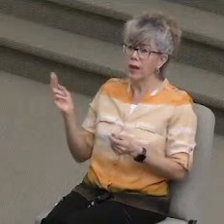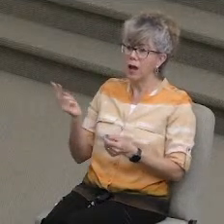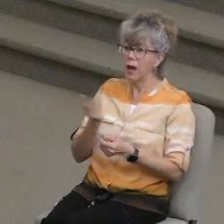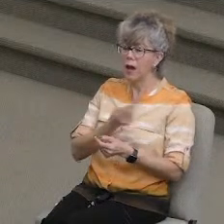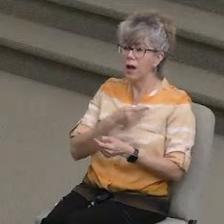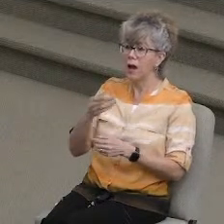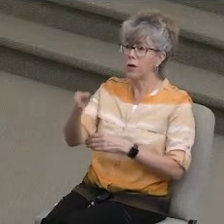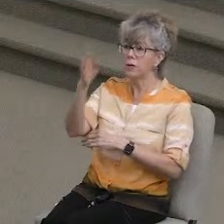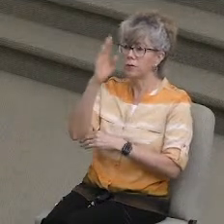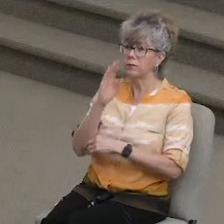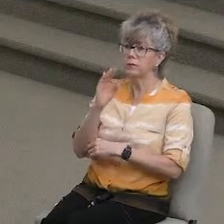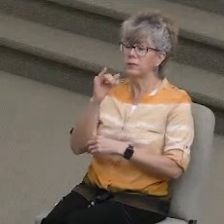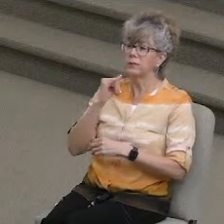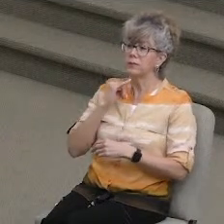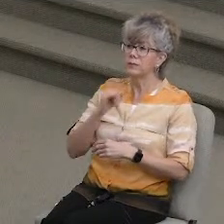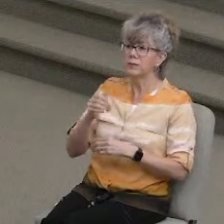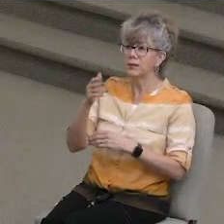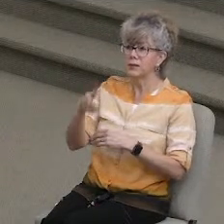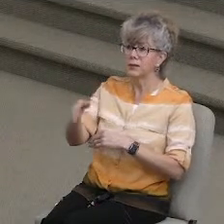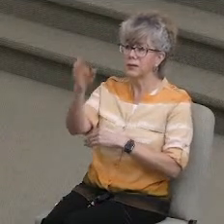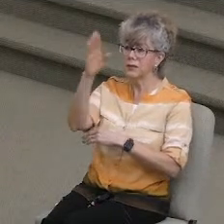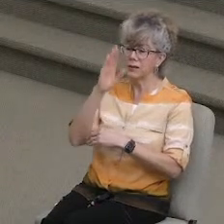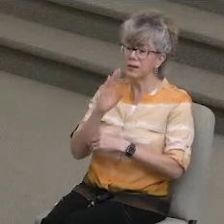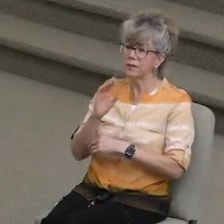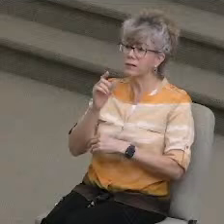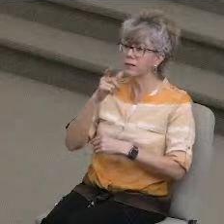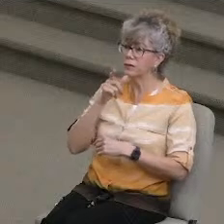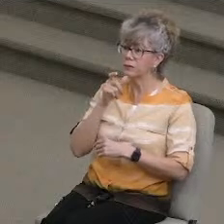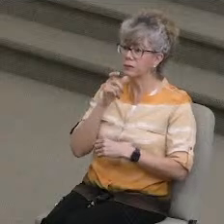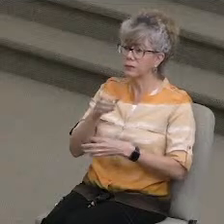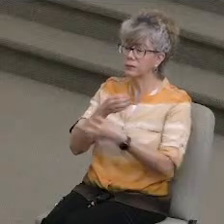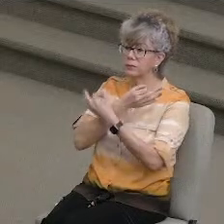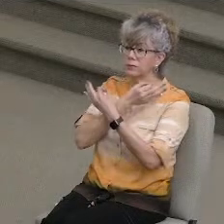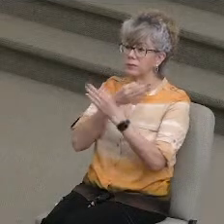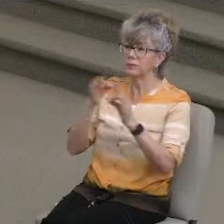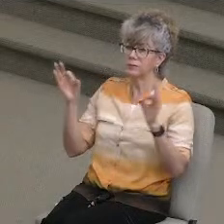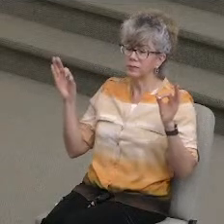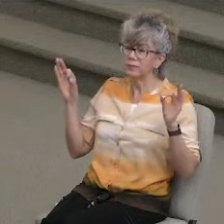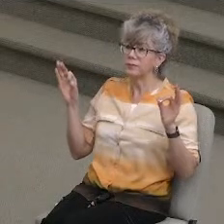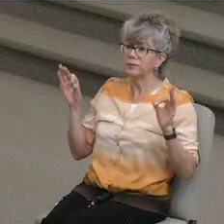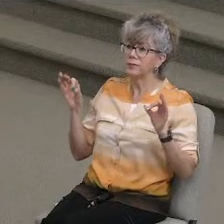saves. Our God is a God who